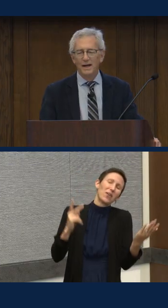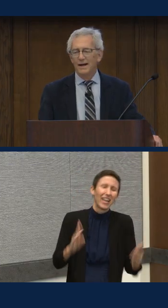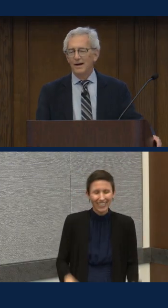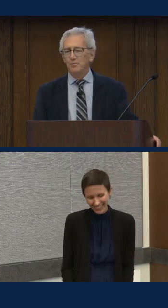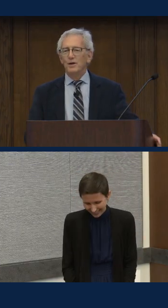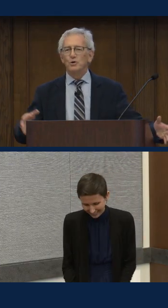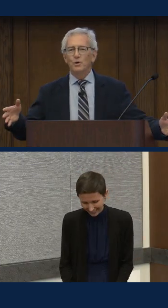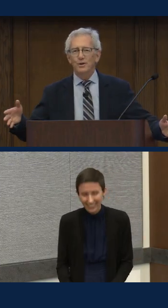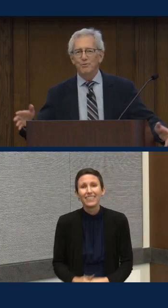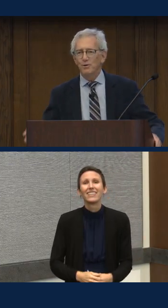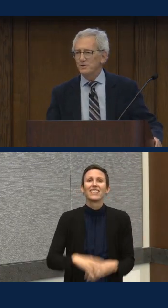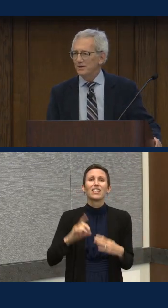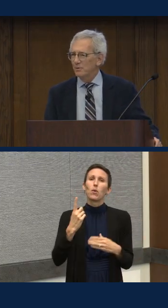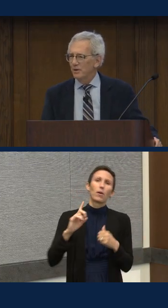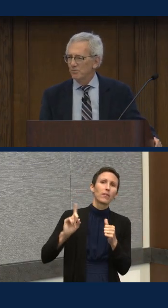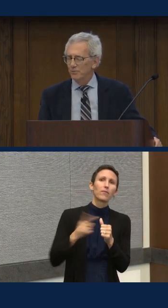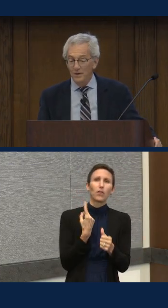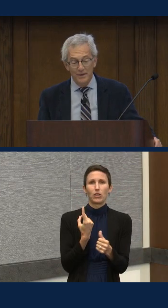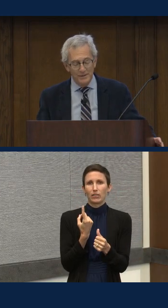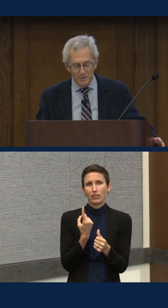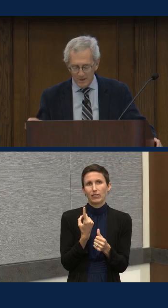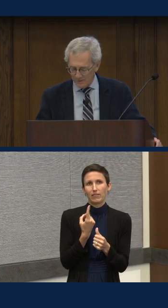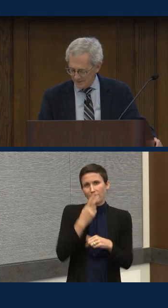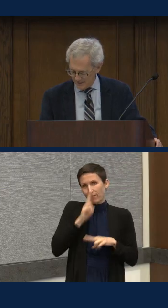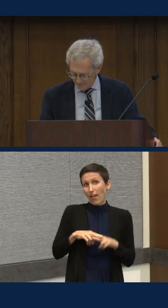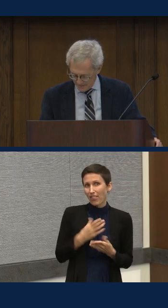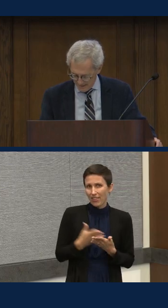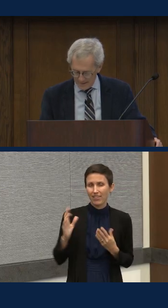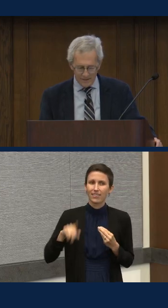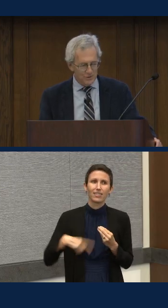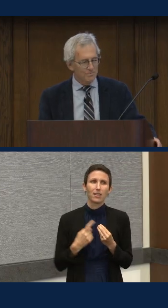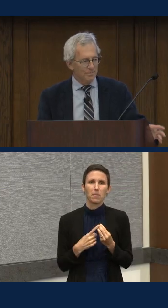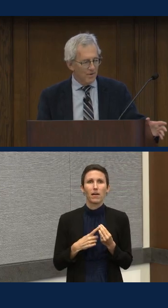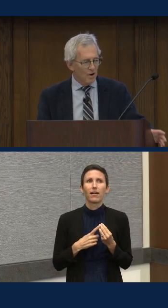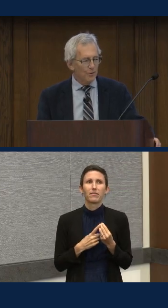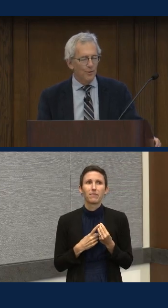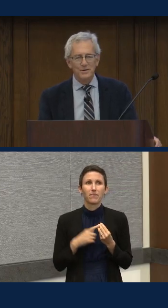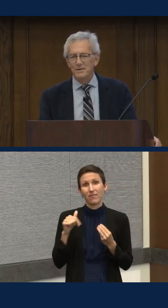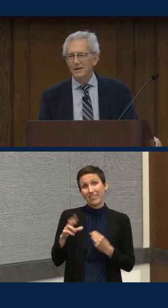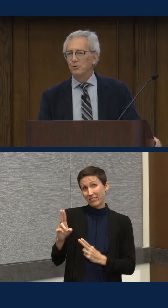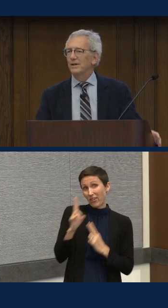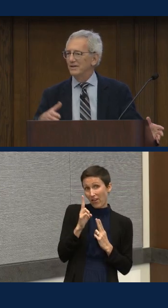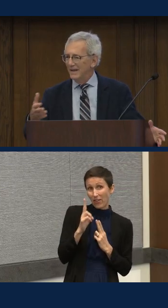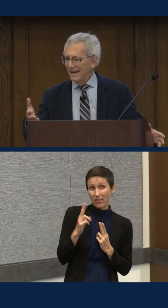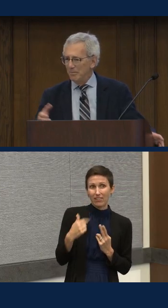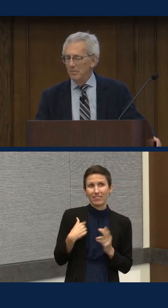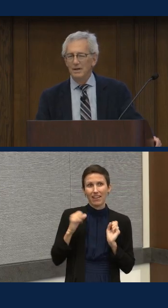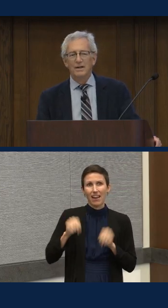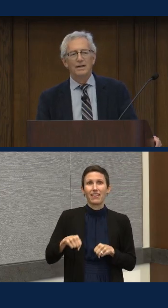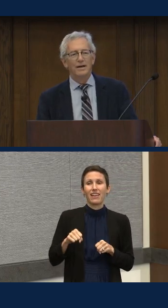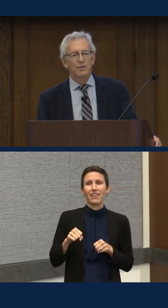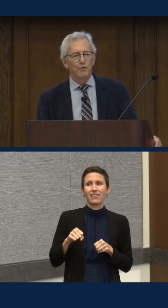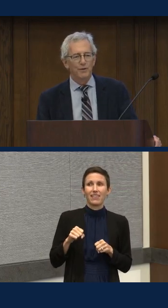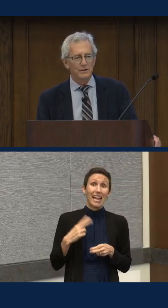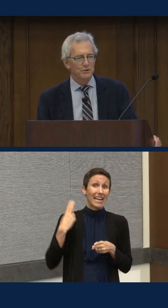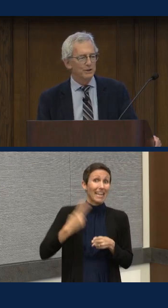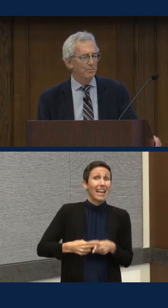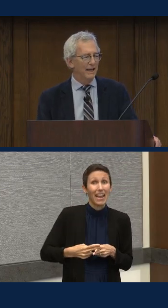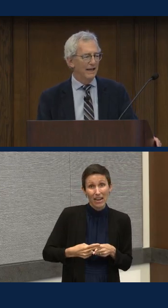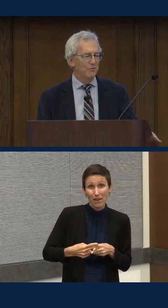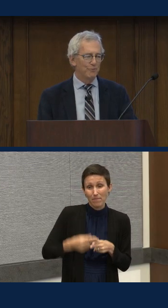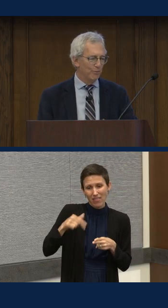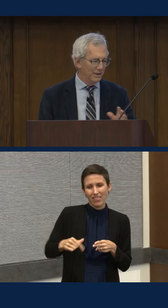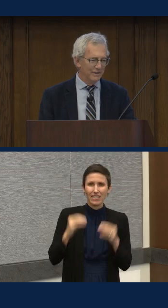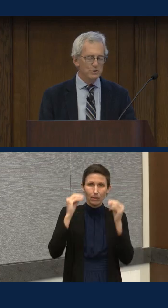we go. So one of the fun things about this honor is that you get to name the